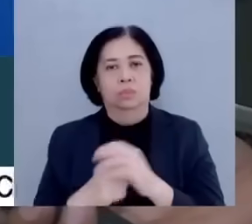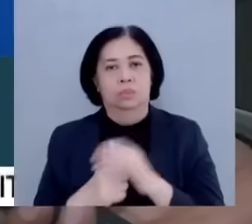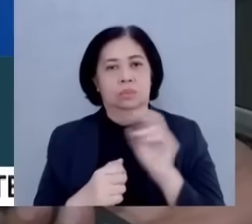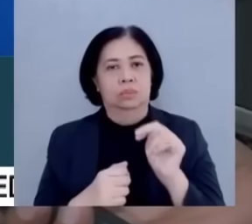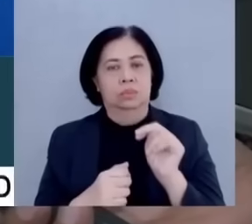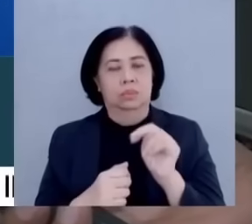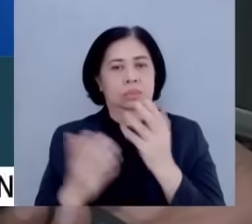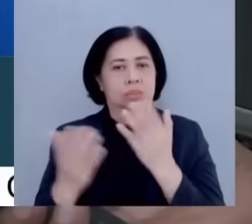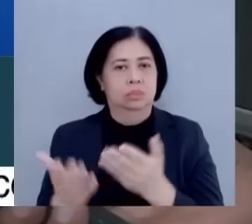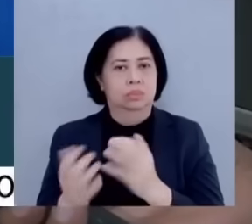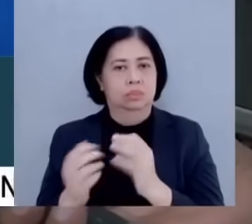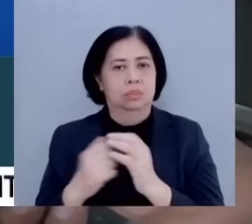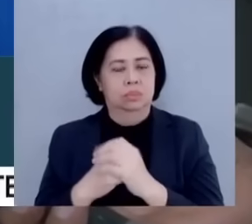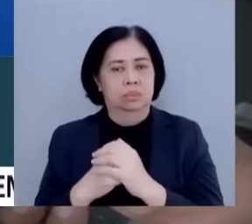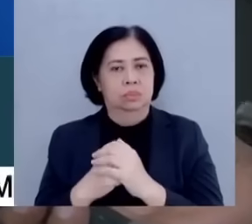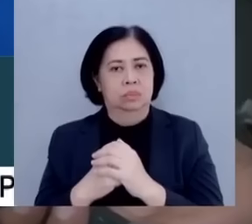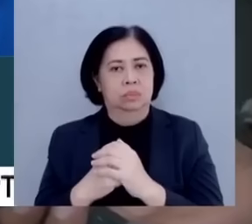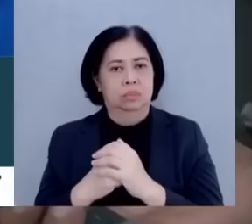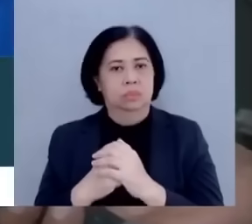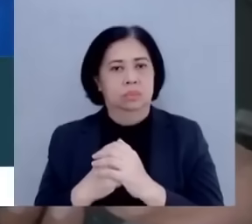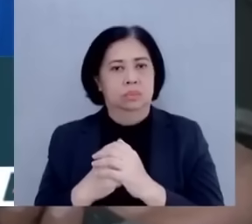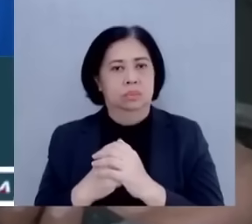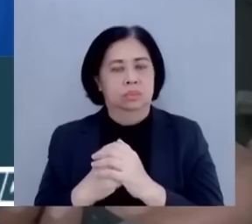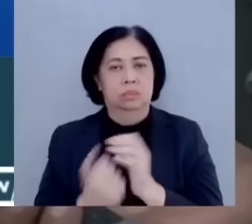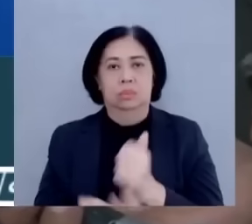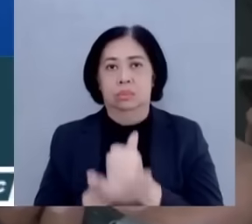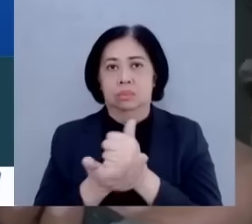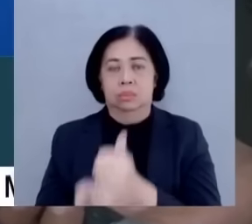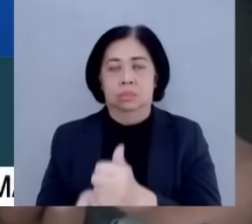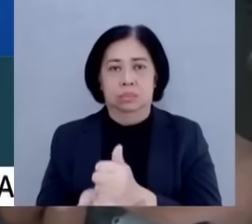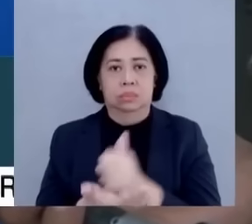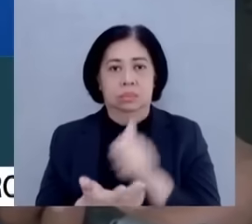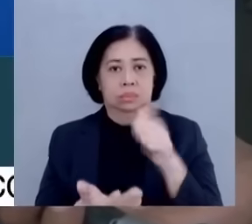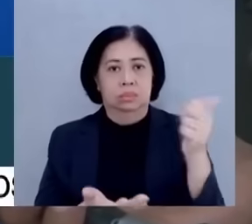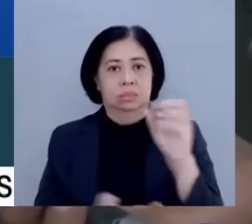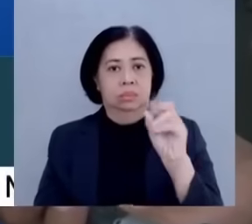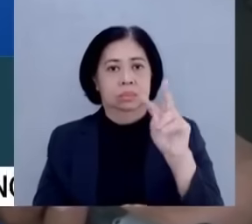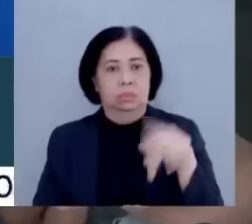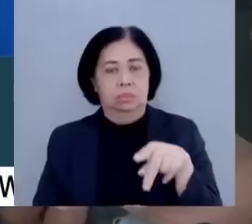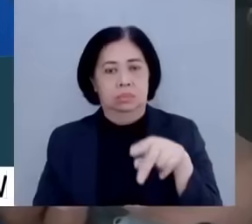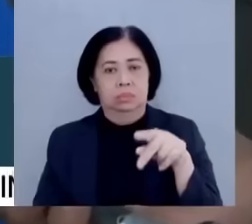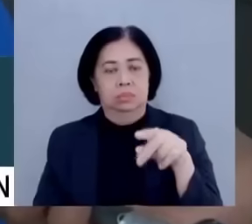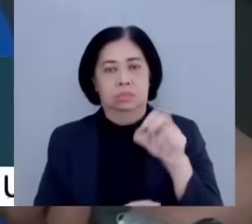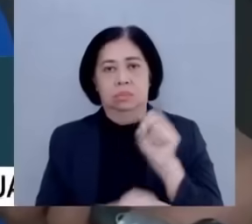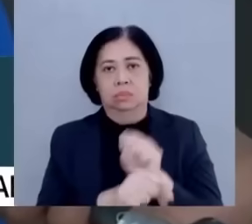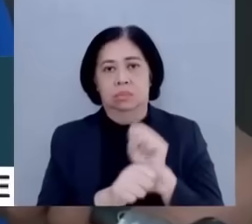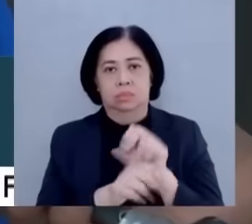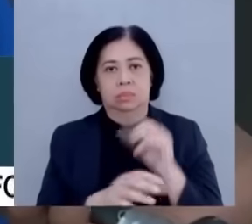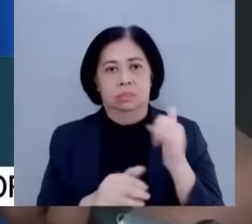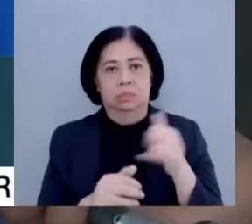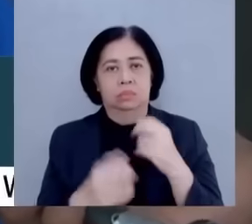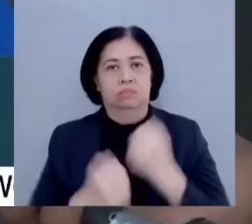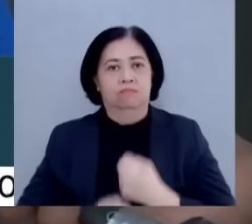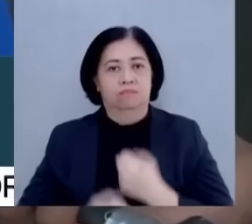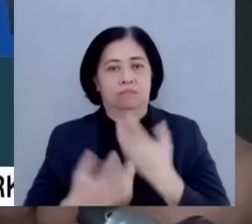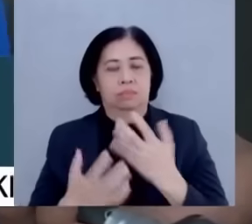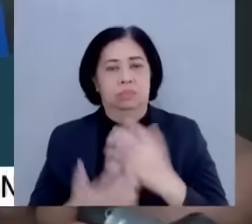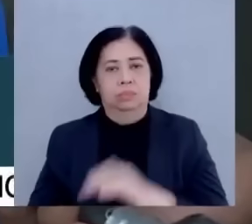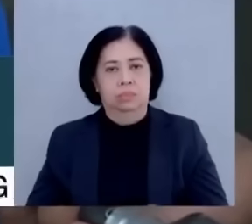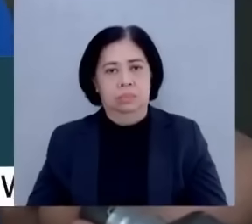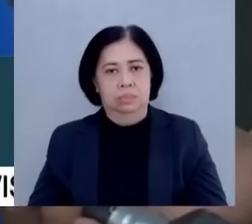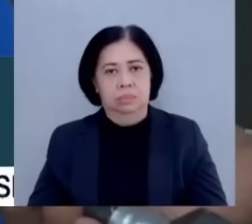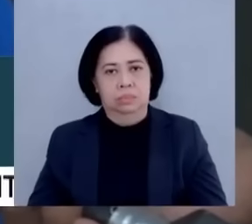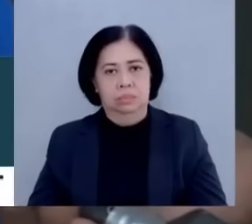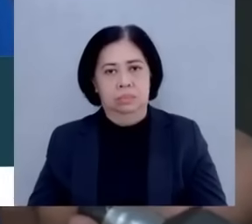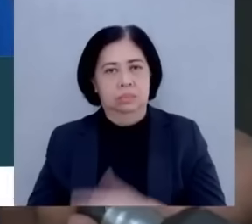there to help the other OVP personnel. They have expressed that they